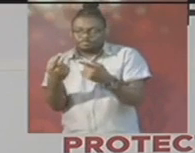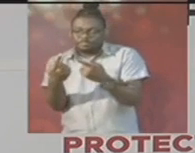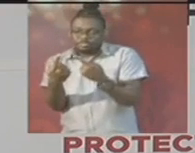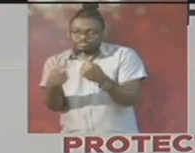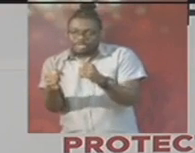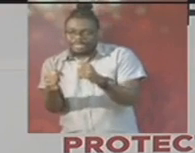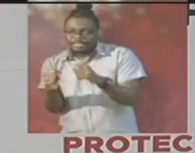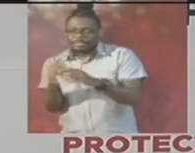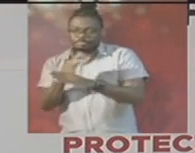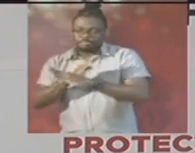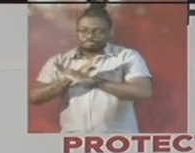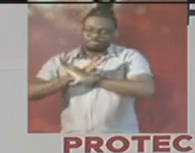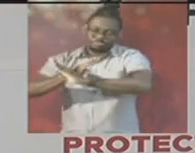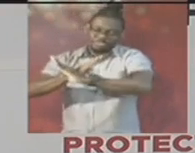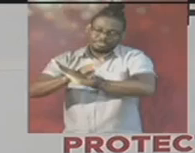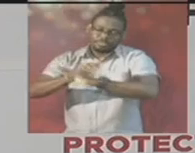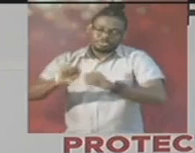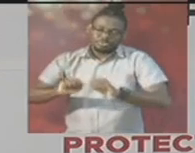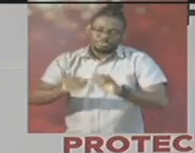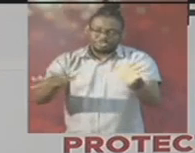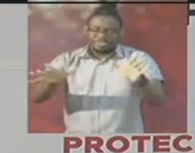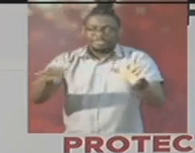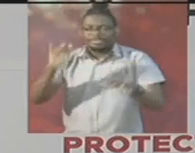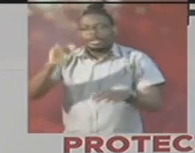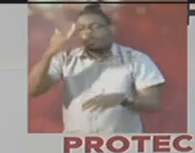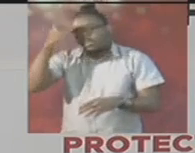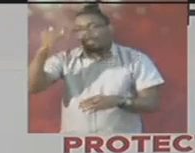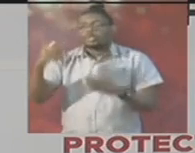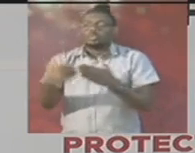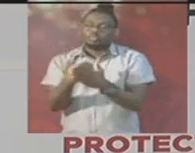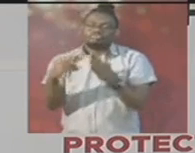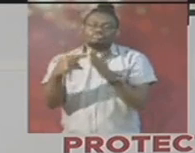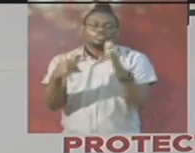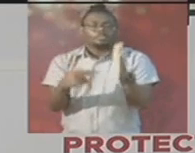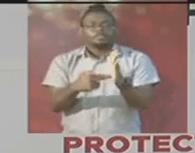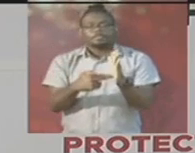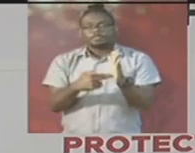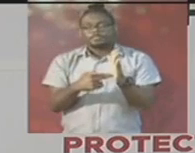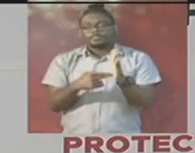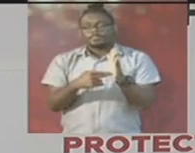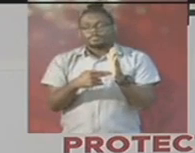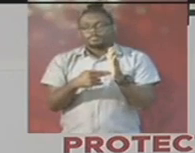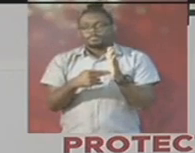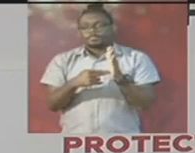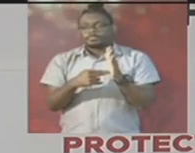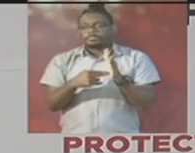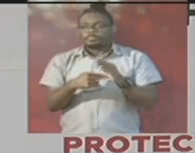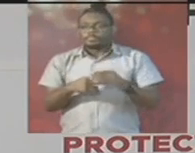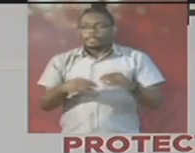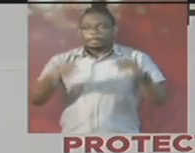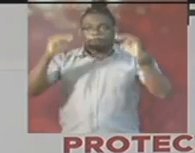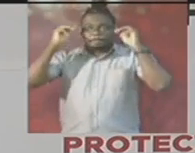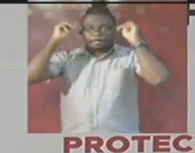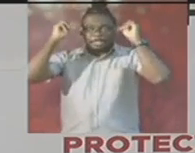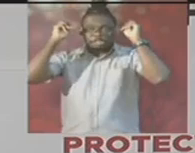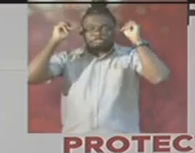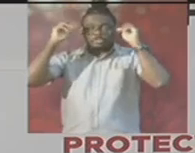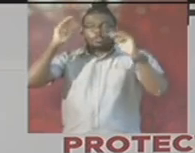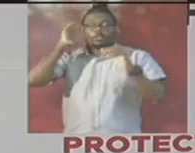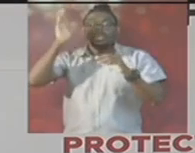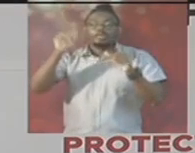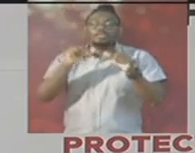our brother's keepers in all of this. We at the ministry will continue to monitor